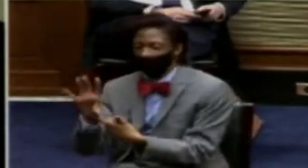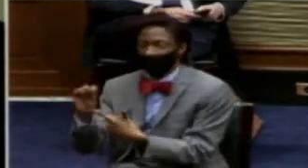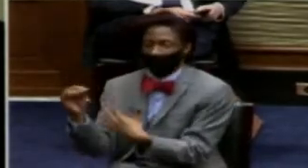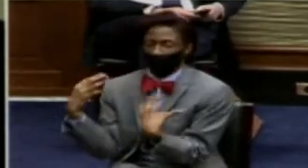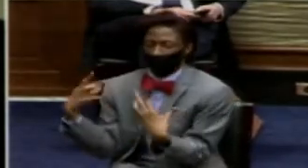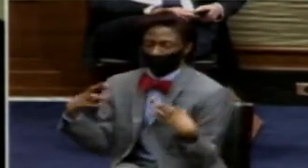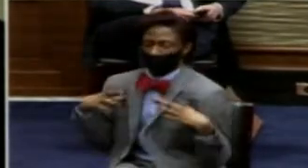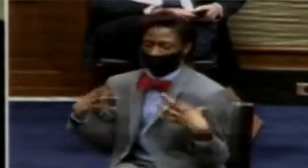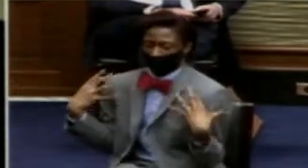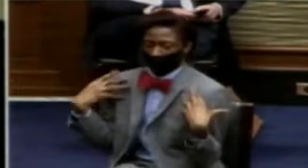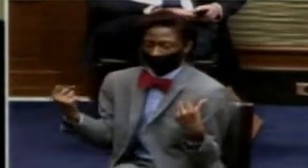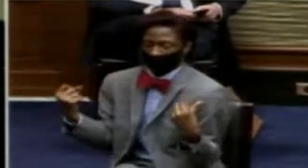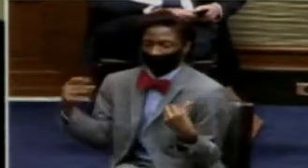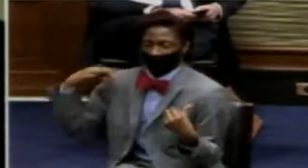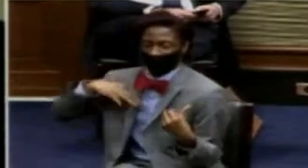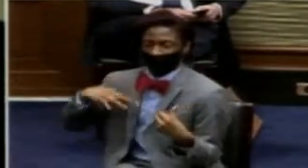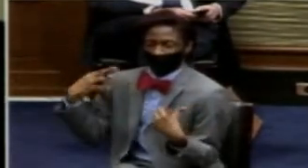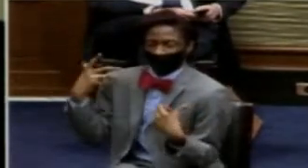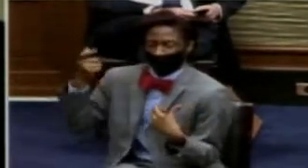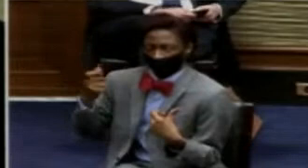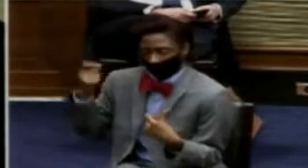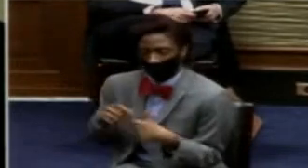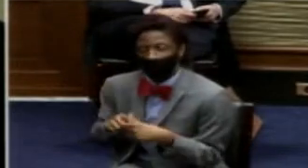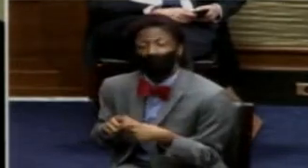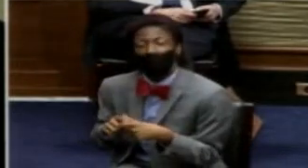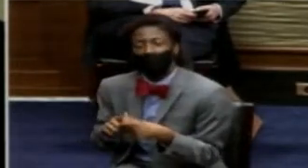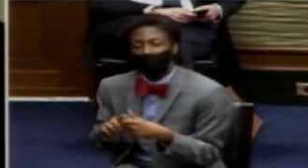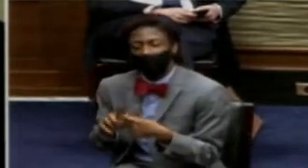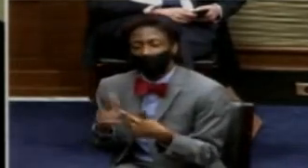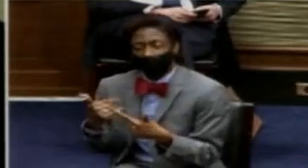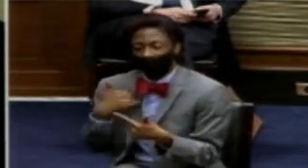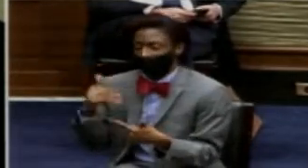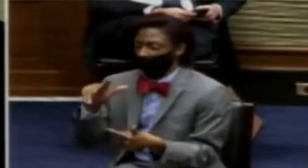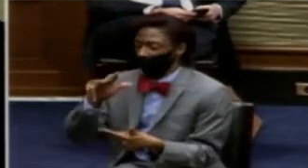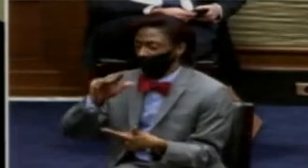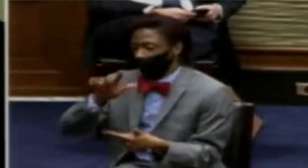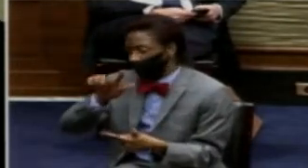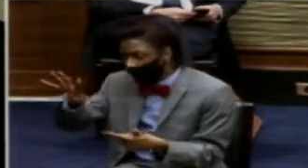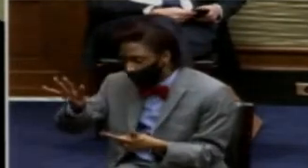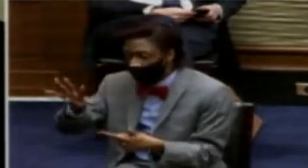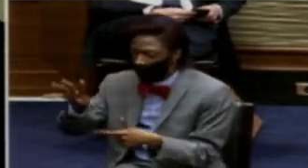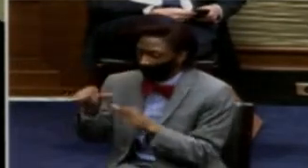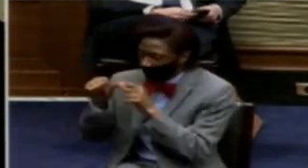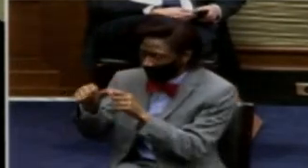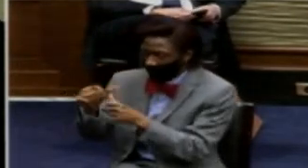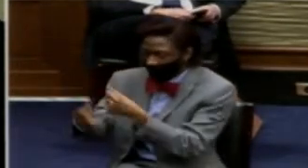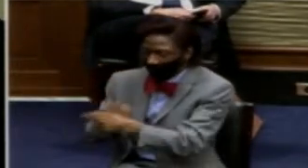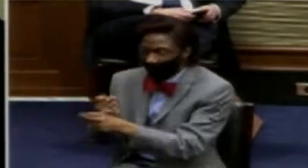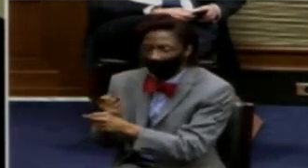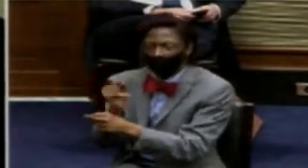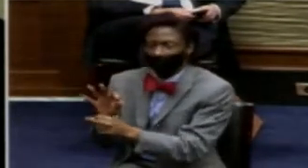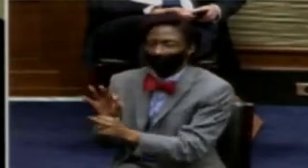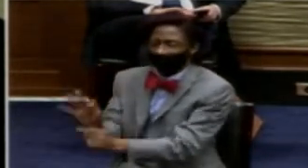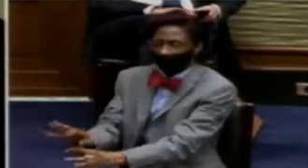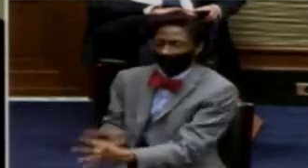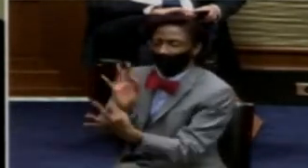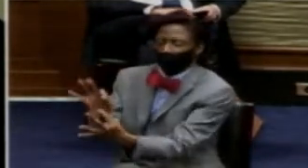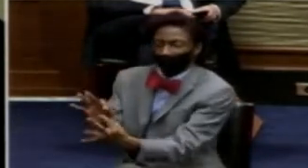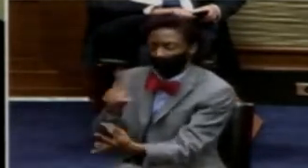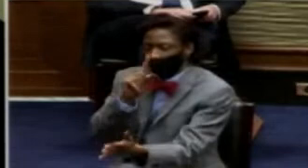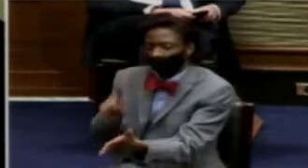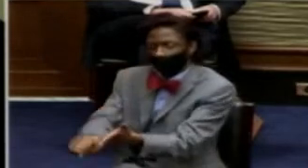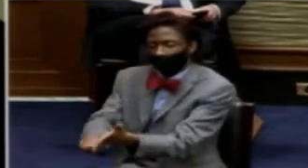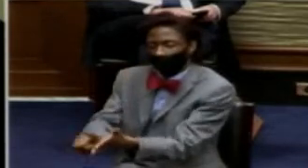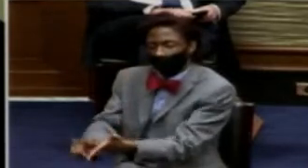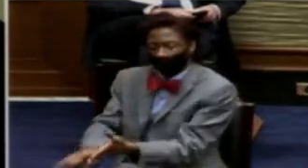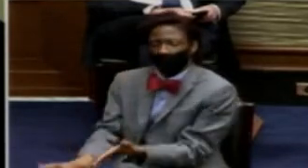funds. Finally, the district has received 24 consecutive years of clean, independent audits. A common misperception